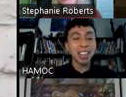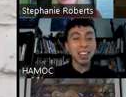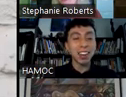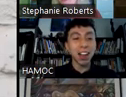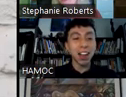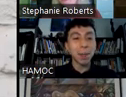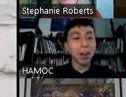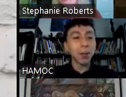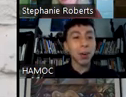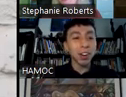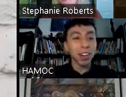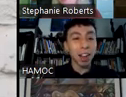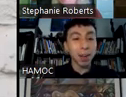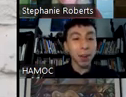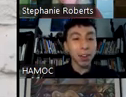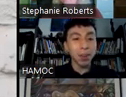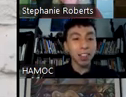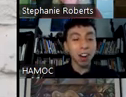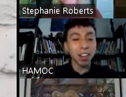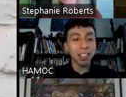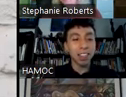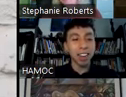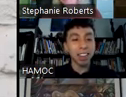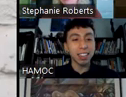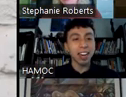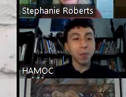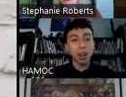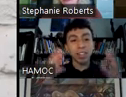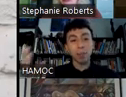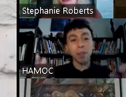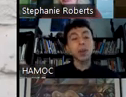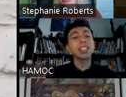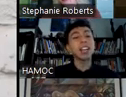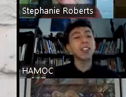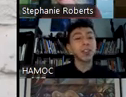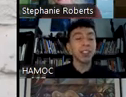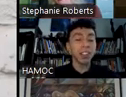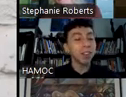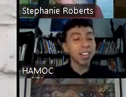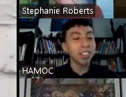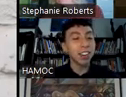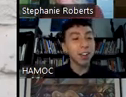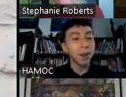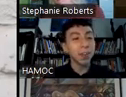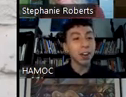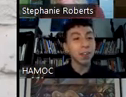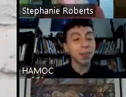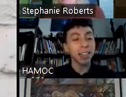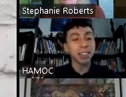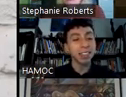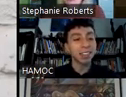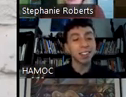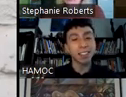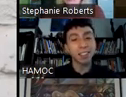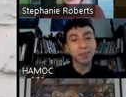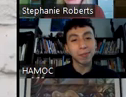would love to hear about your work, about you as an artist and kind of what put together the creation of your